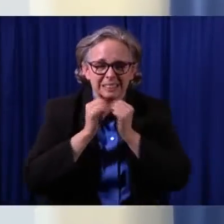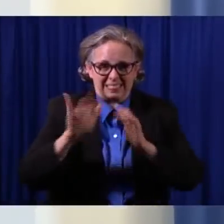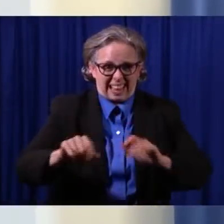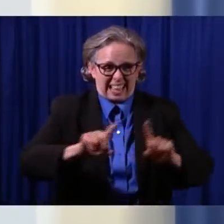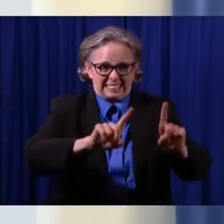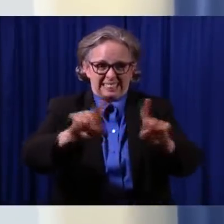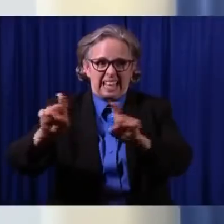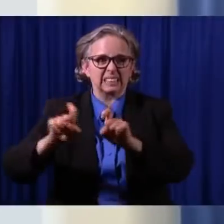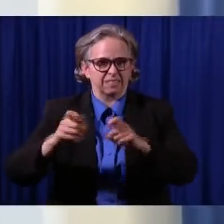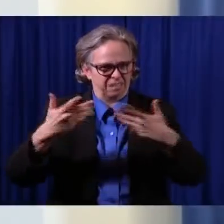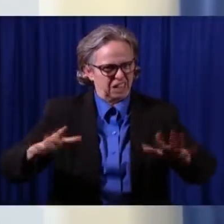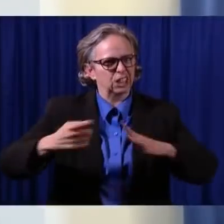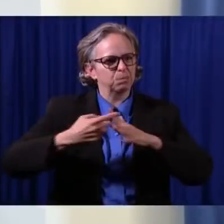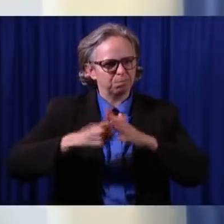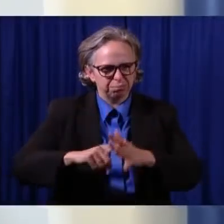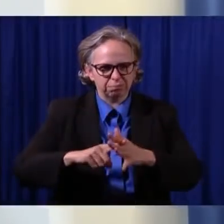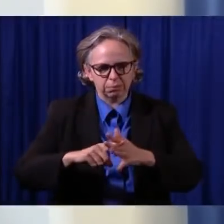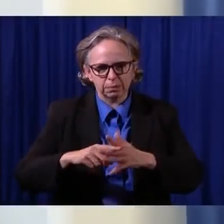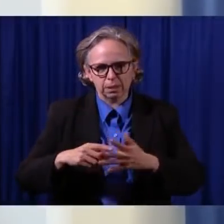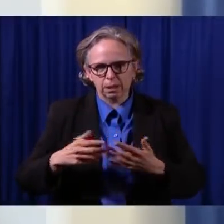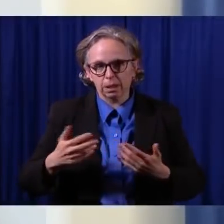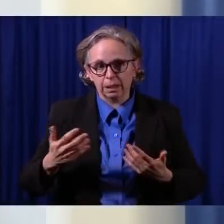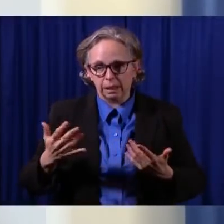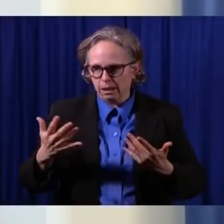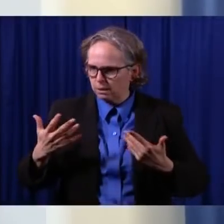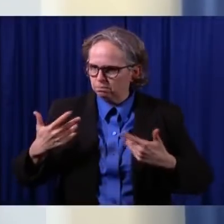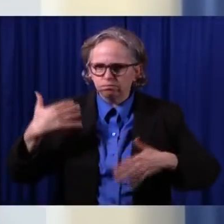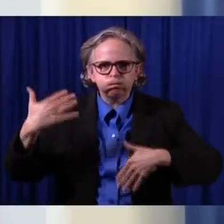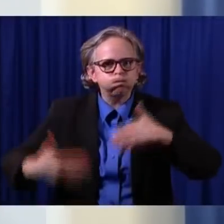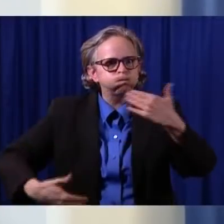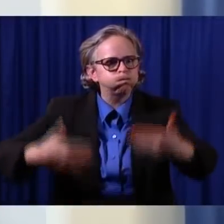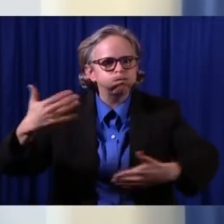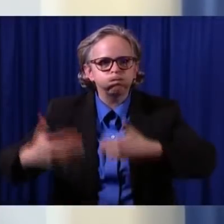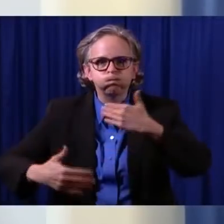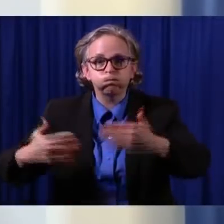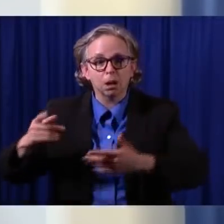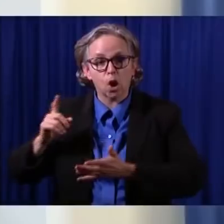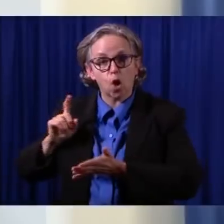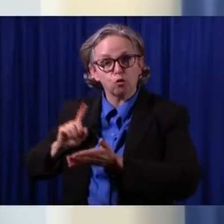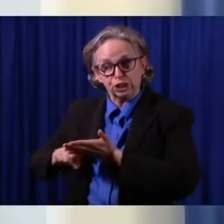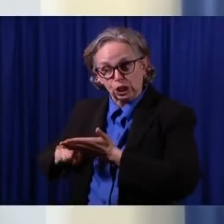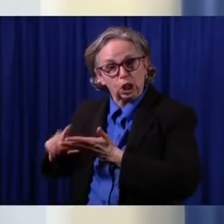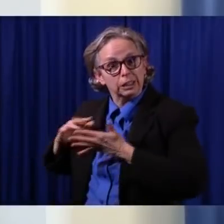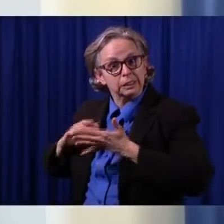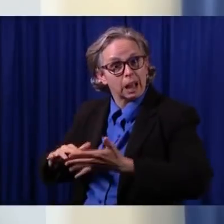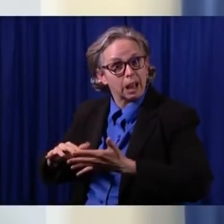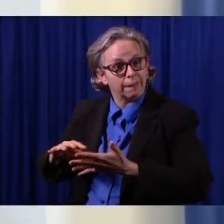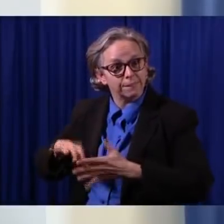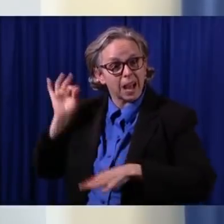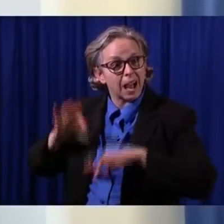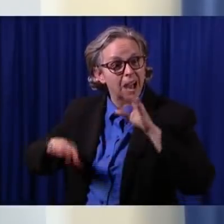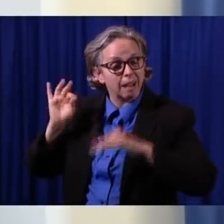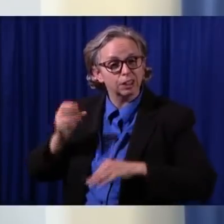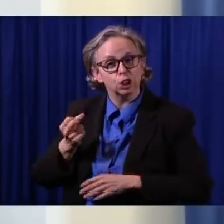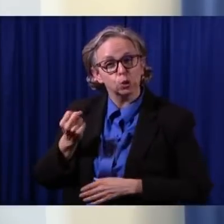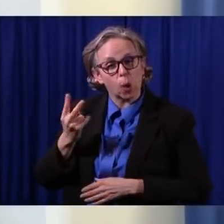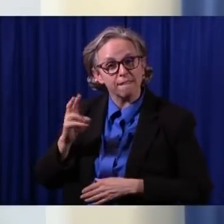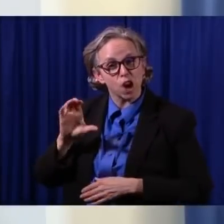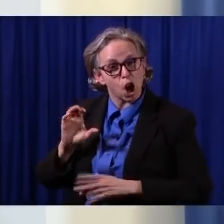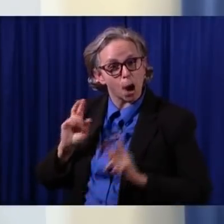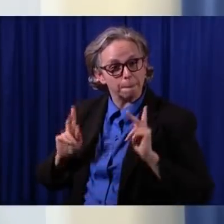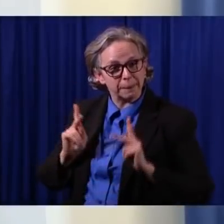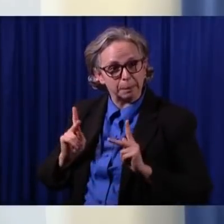It's underway. It's a research study, very elaborate in nature, but 1,200 people will